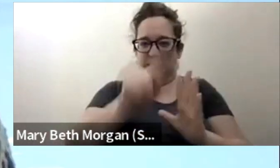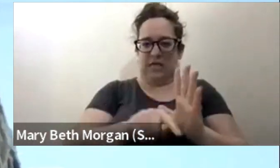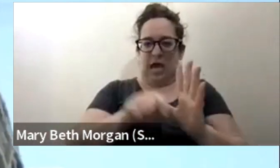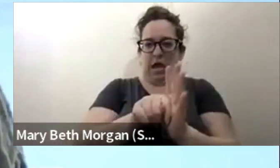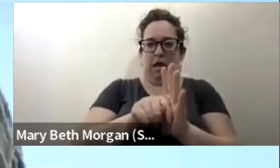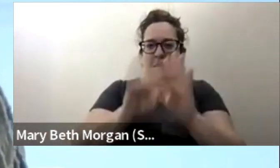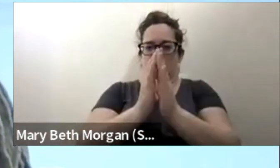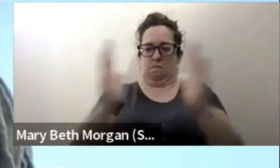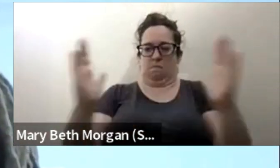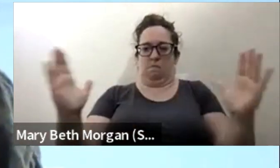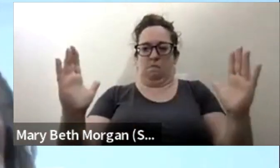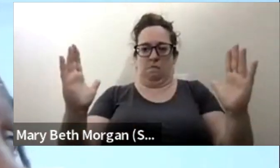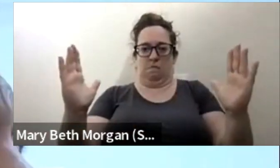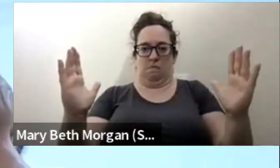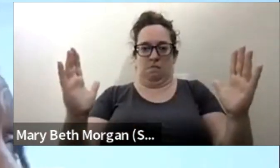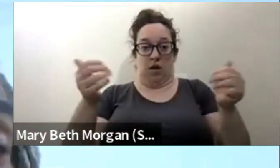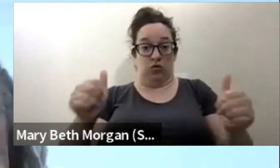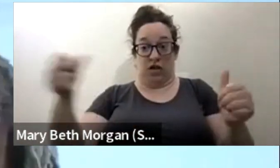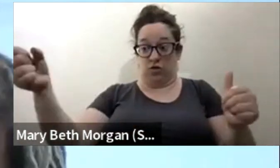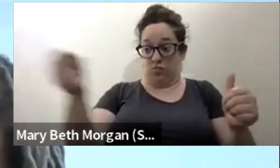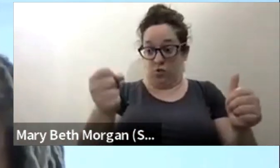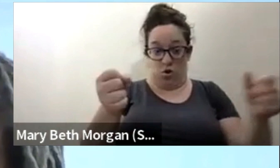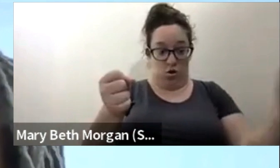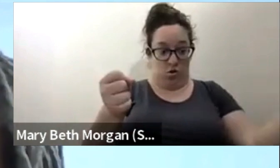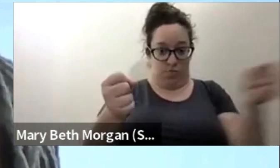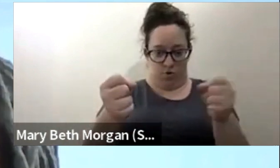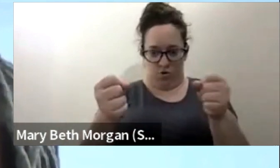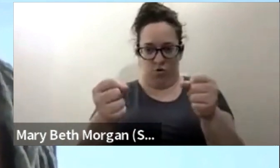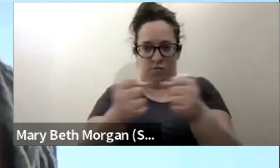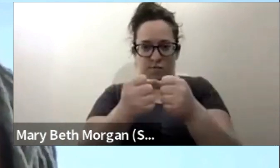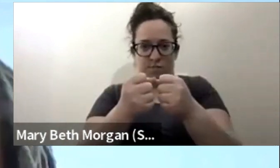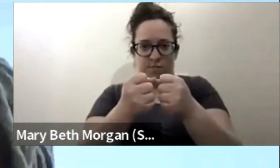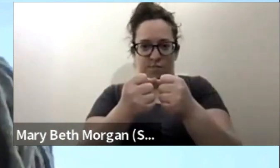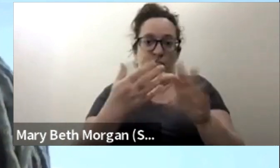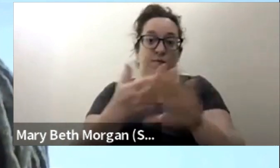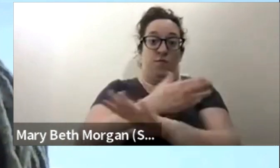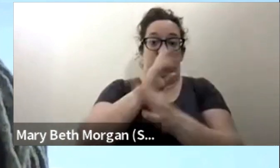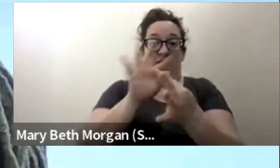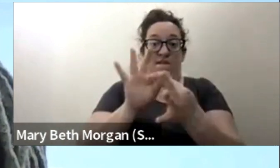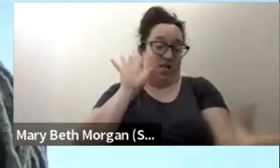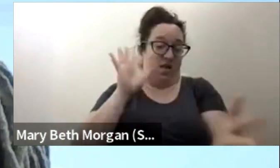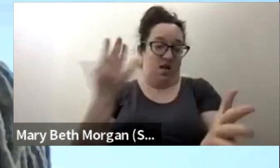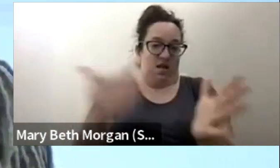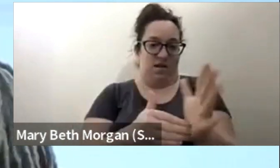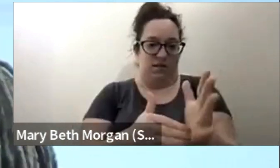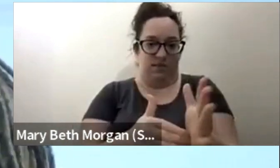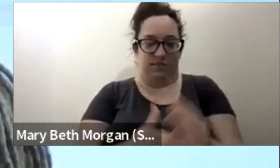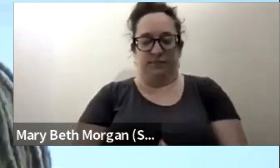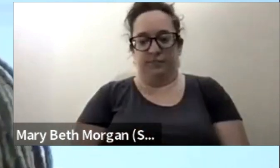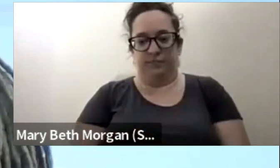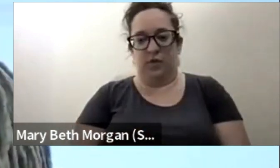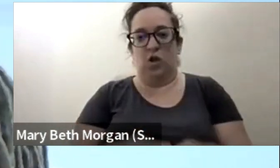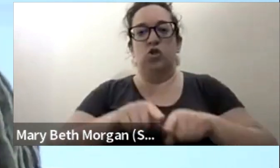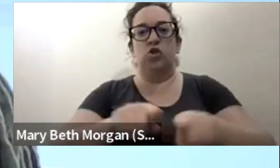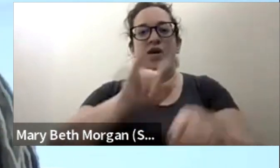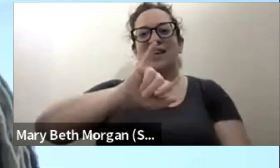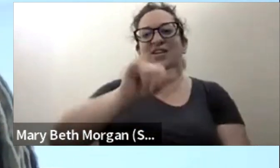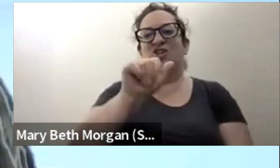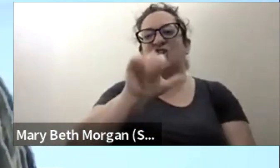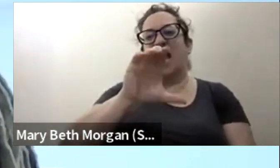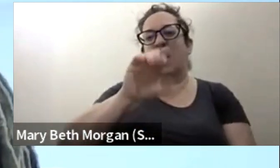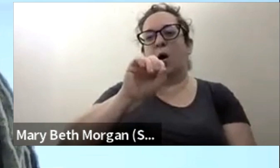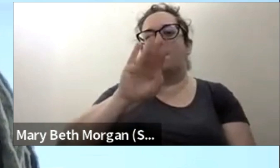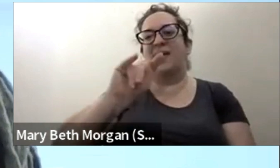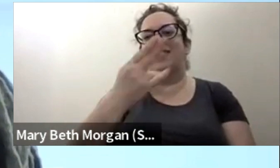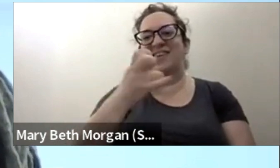particular ways. And he was taking his great interest in pagan religions, right? And using them